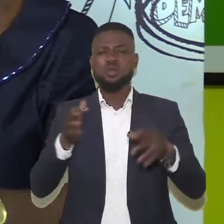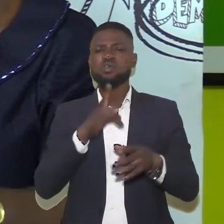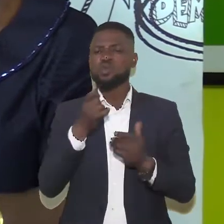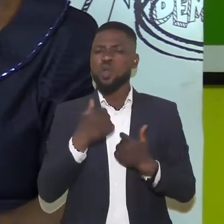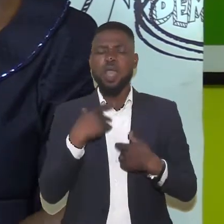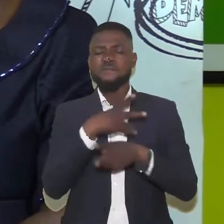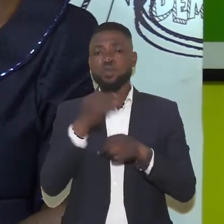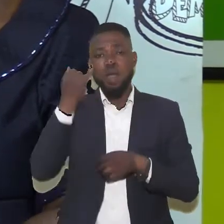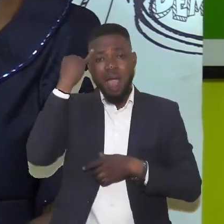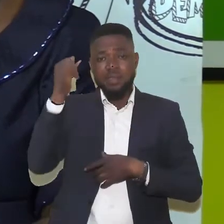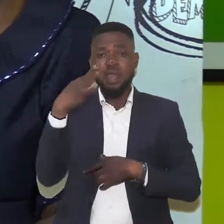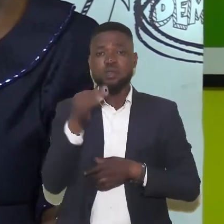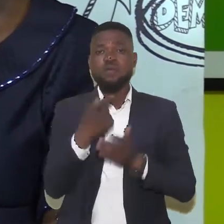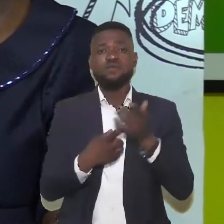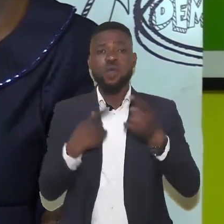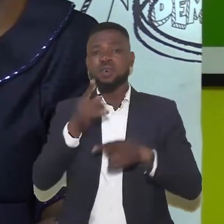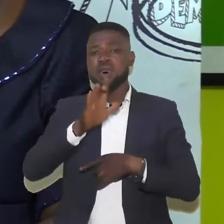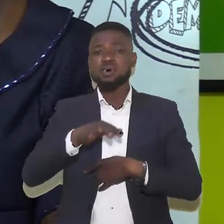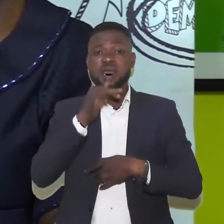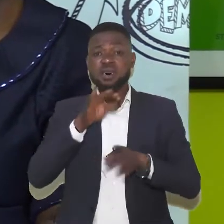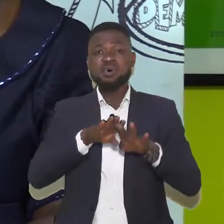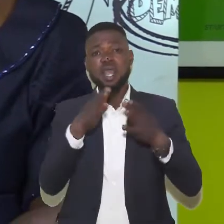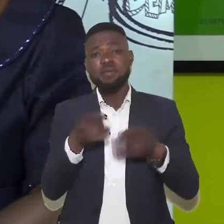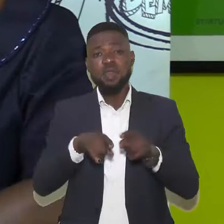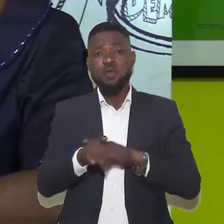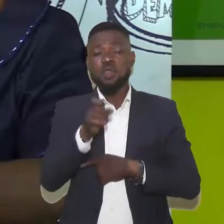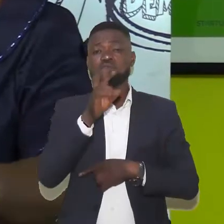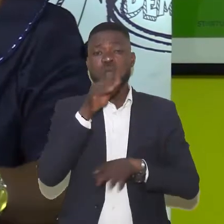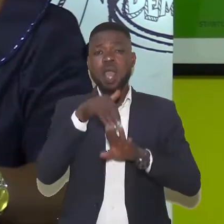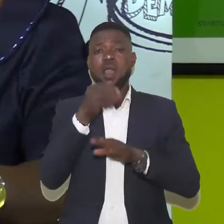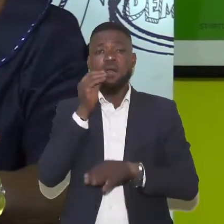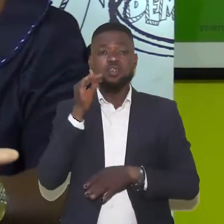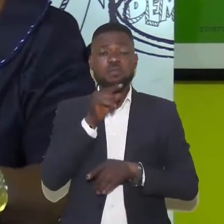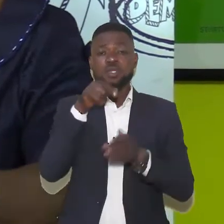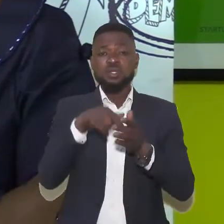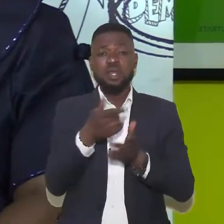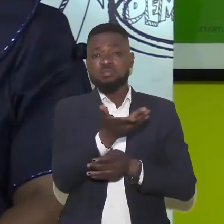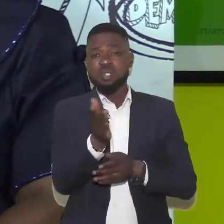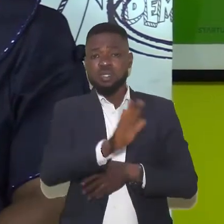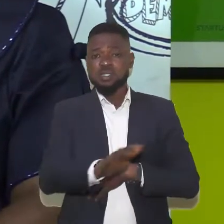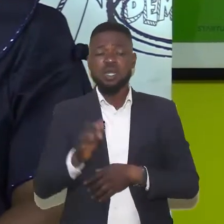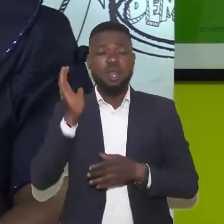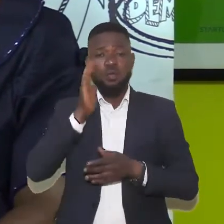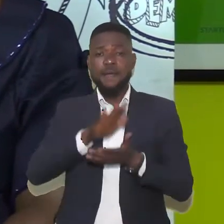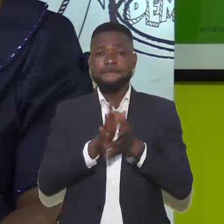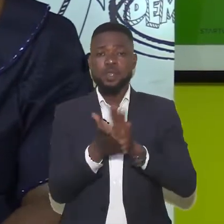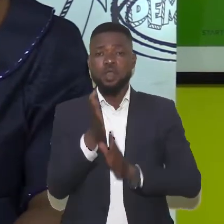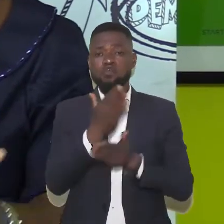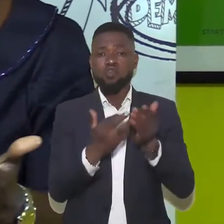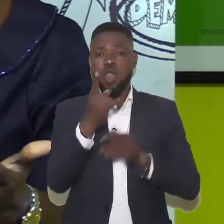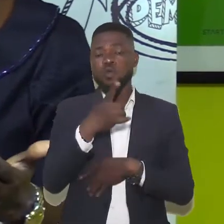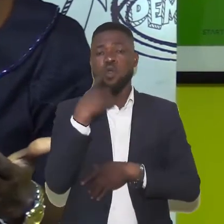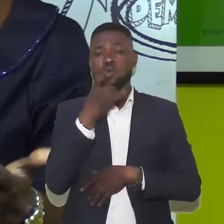numerous. And you have no idea what the child is exposed to while he's out. And this child also becomes somebody